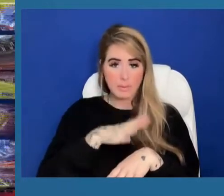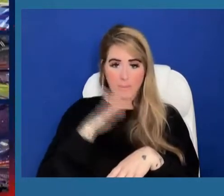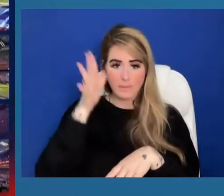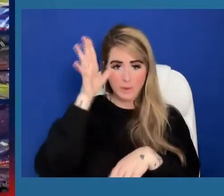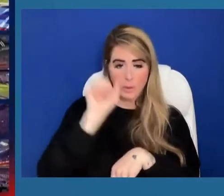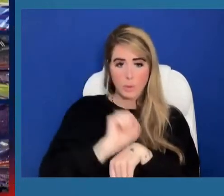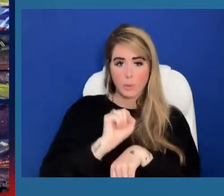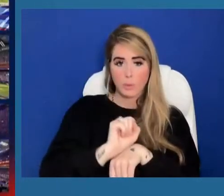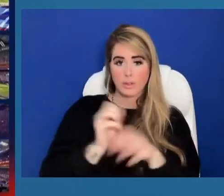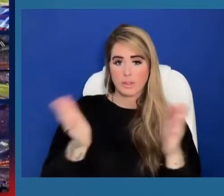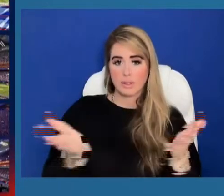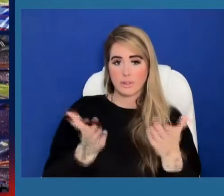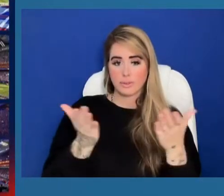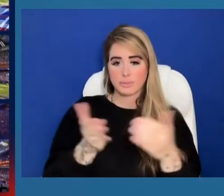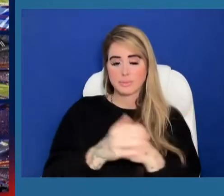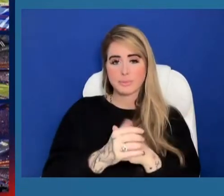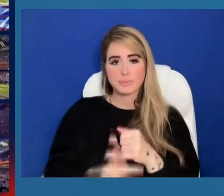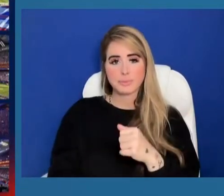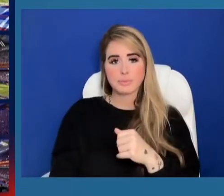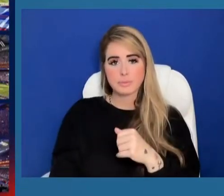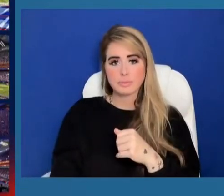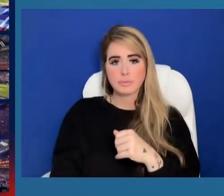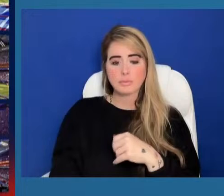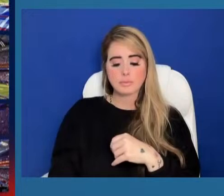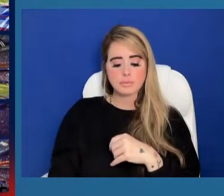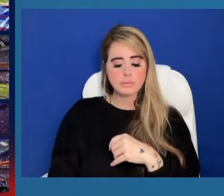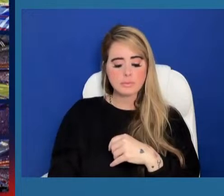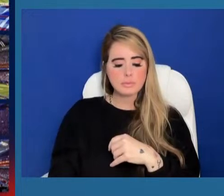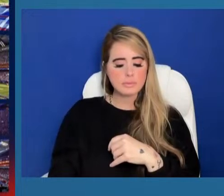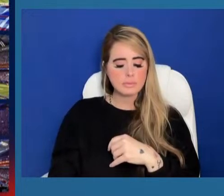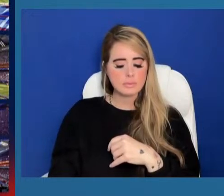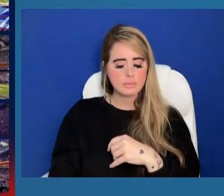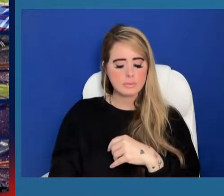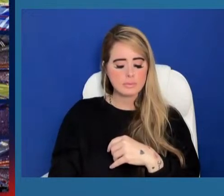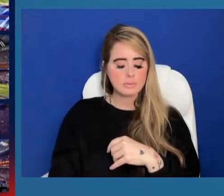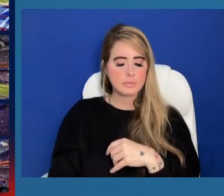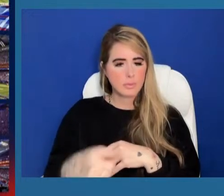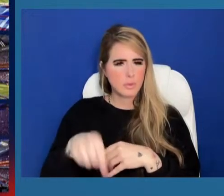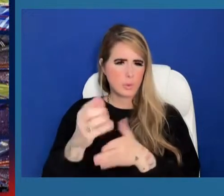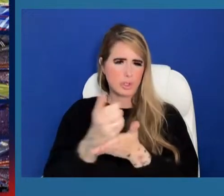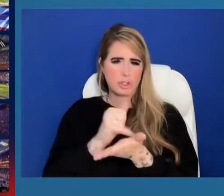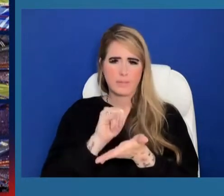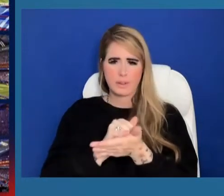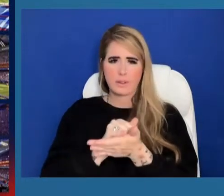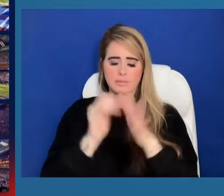here. And I think you all deserve that.